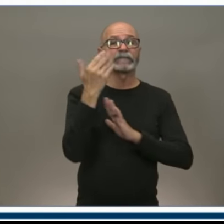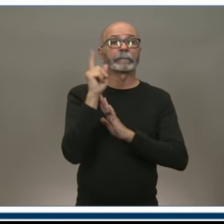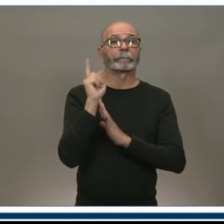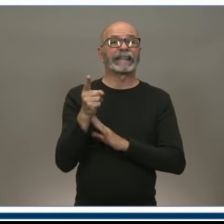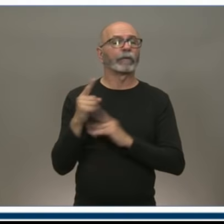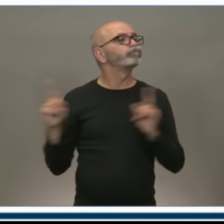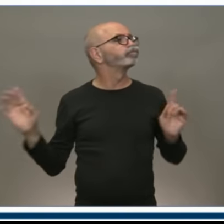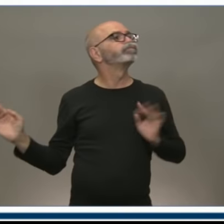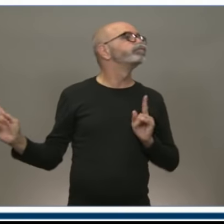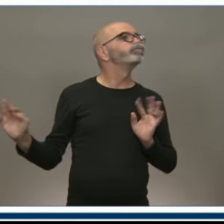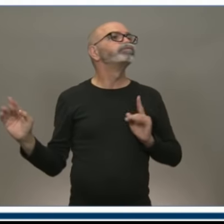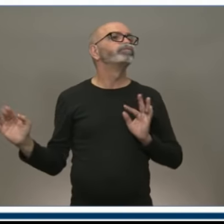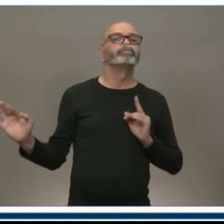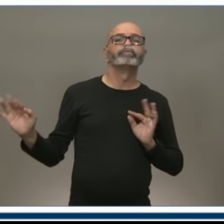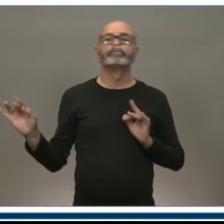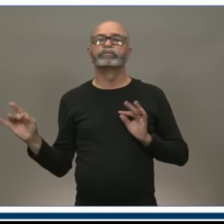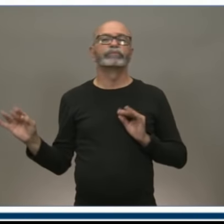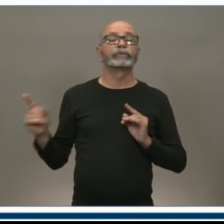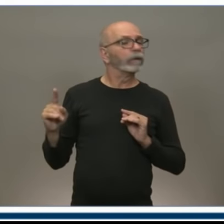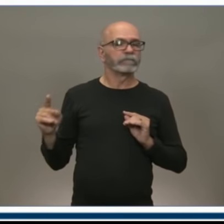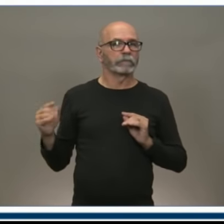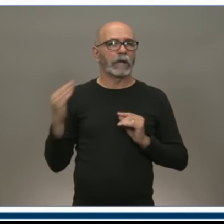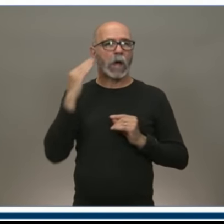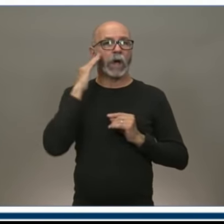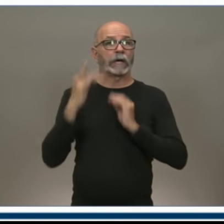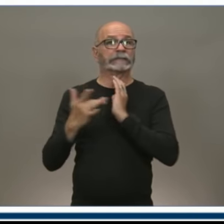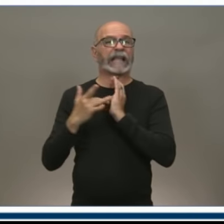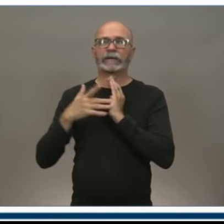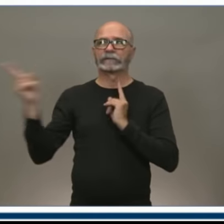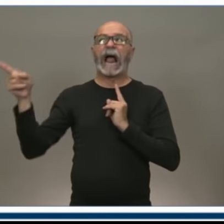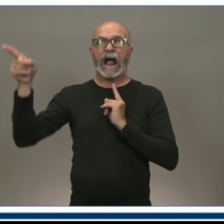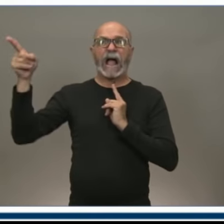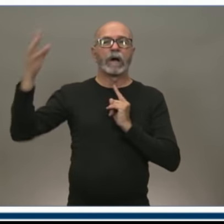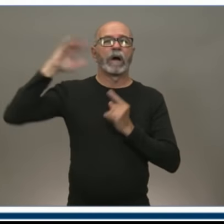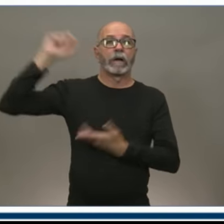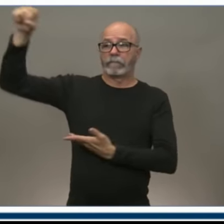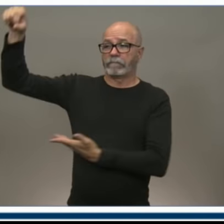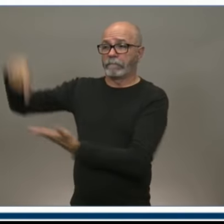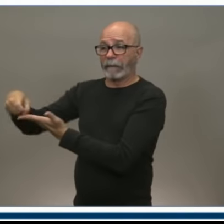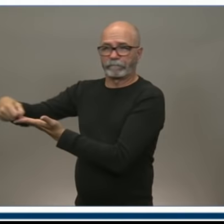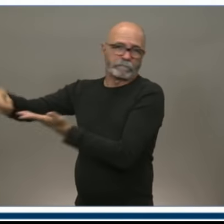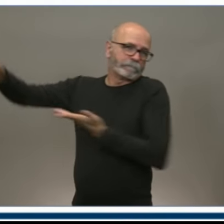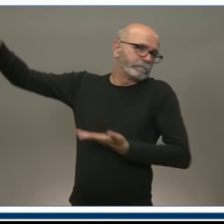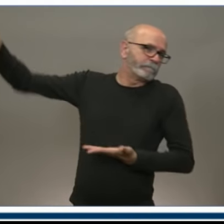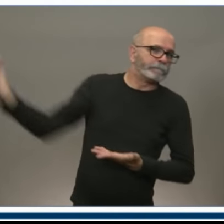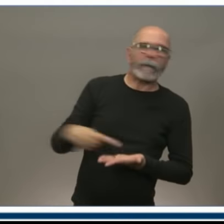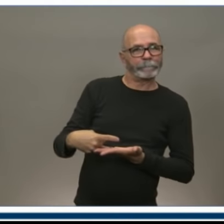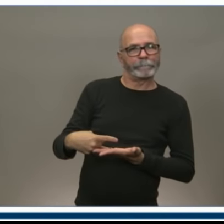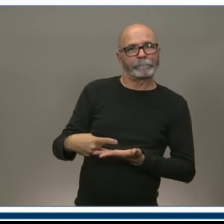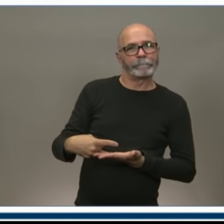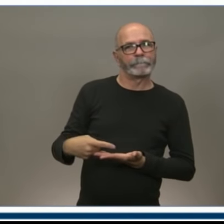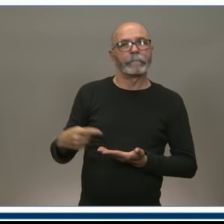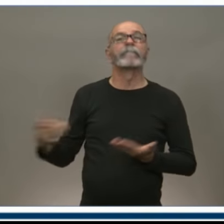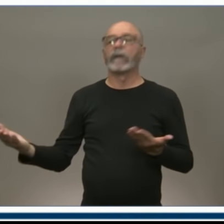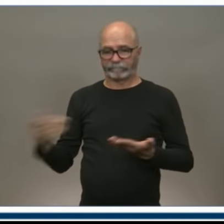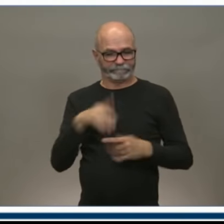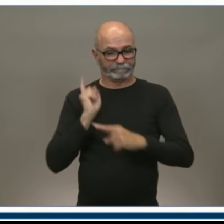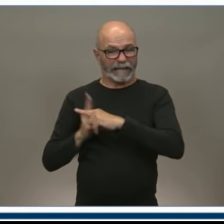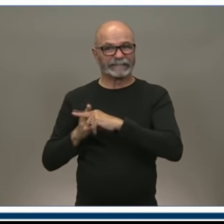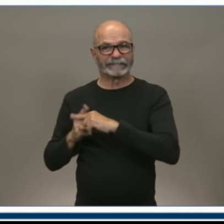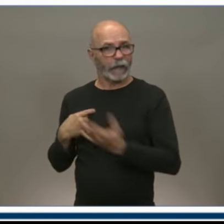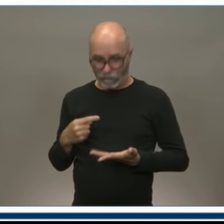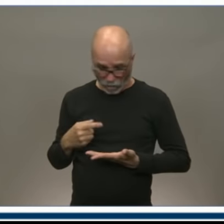then the technology works that if somebody then tests positive and they put their key in of being a positive case,